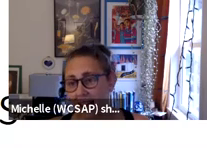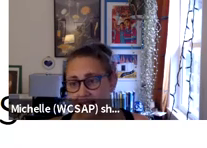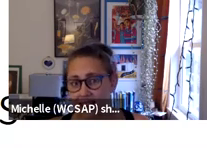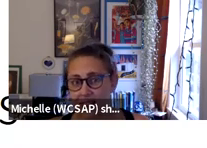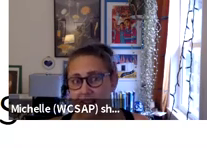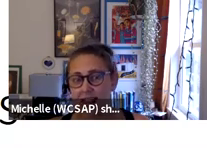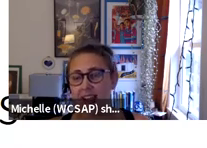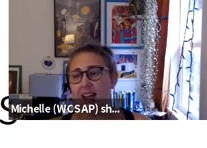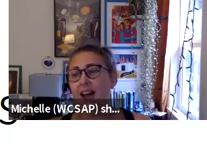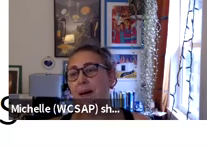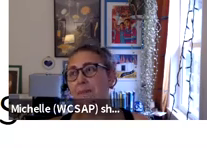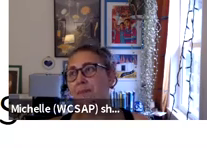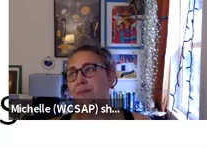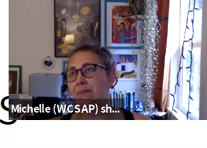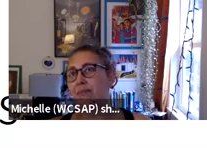the end,